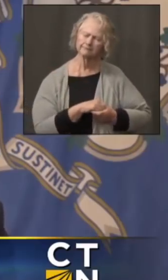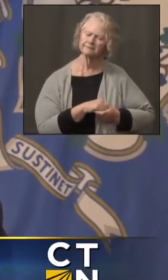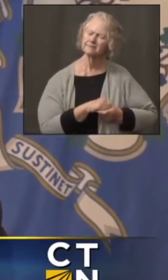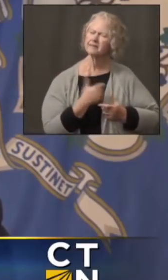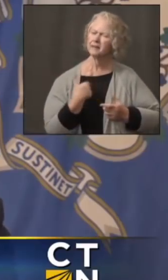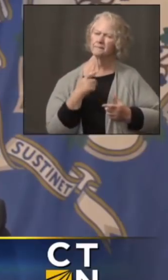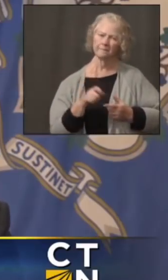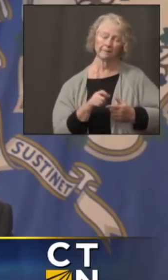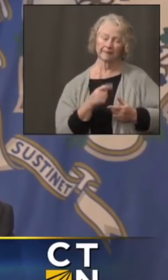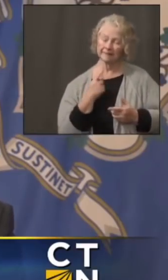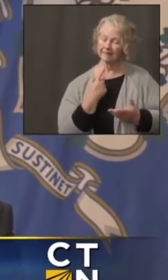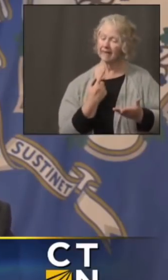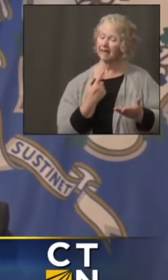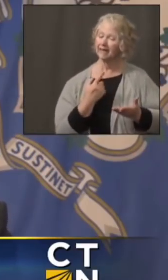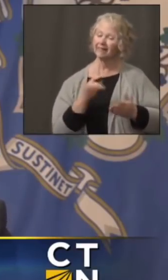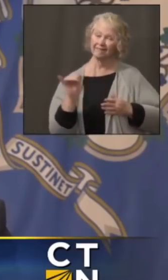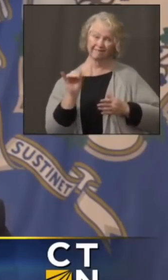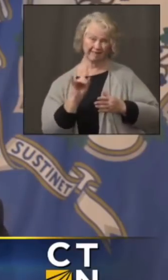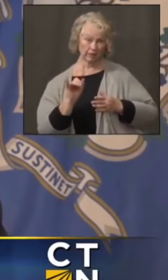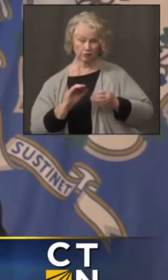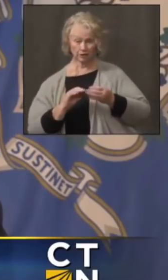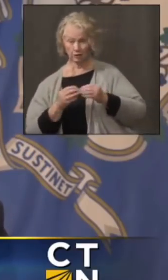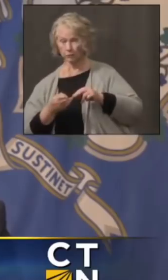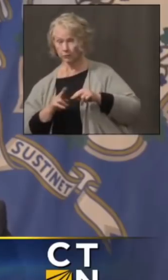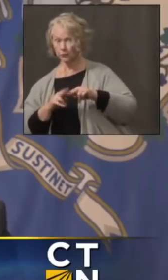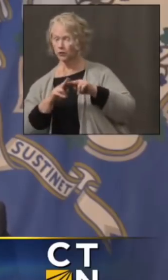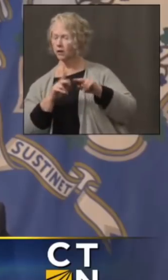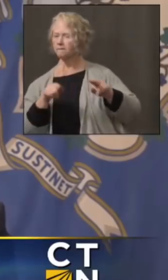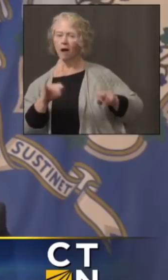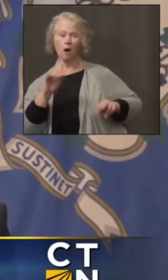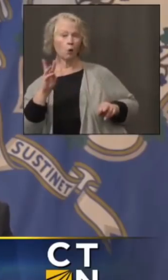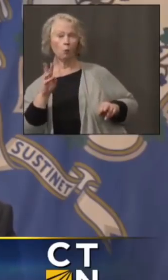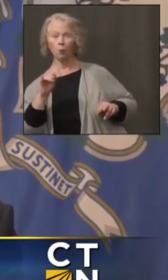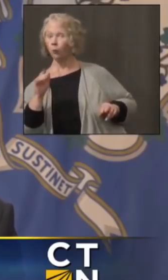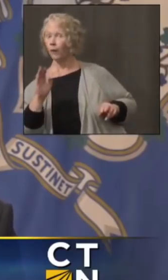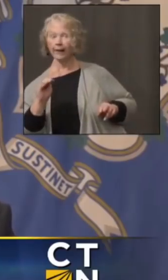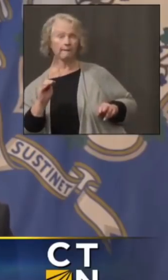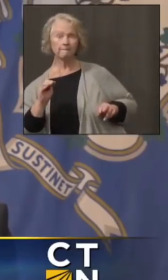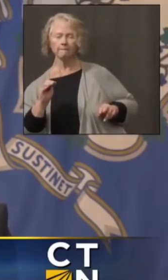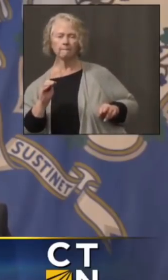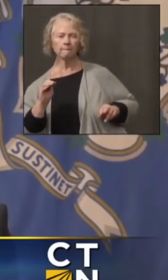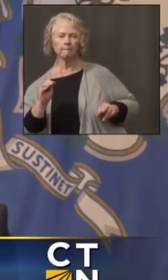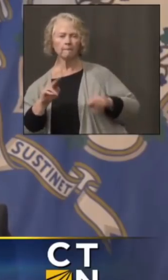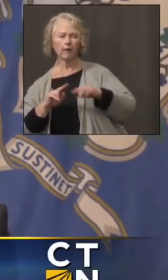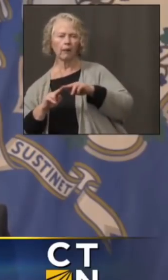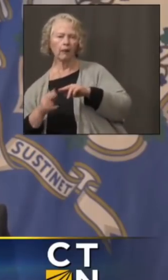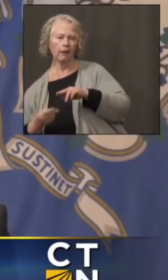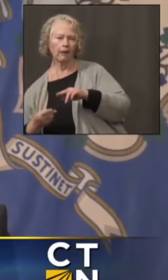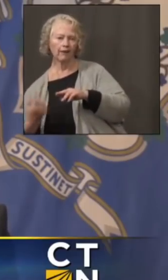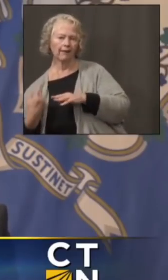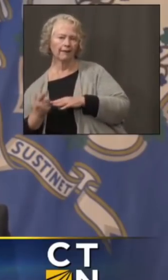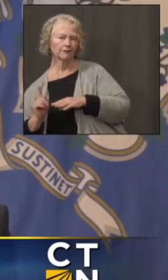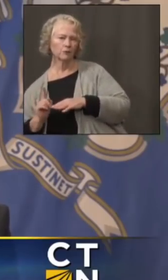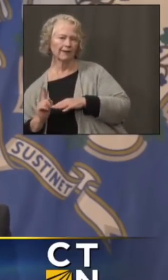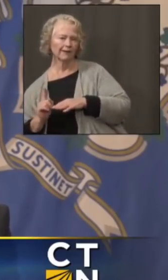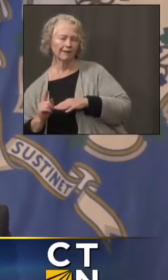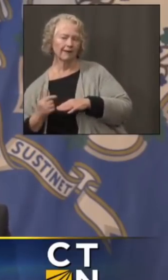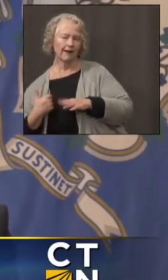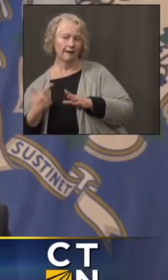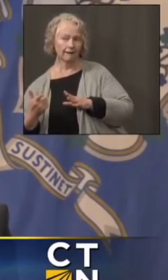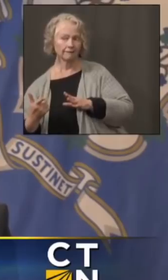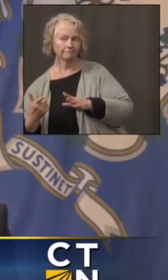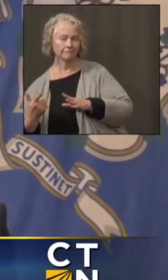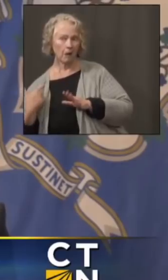say, infection rates are going up, but not in Windham. They went down a little bit over the last week. So thanks for taking the lead there, and I hope more